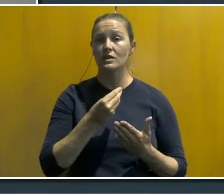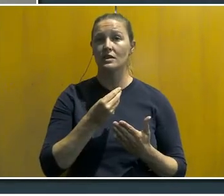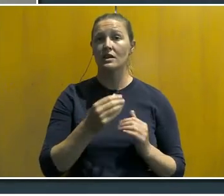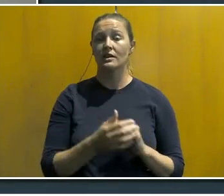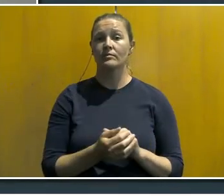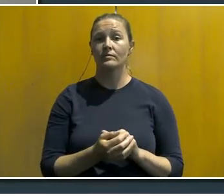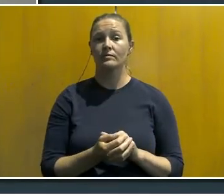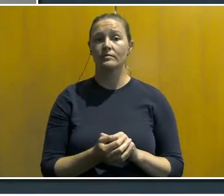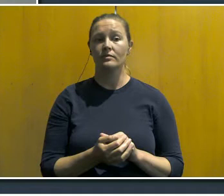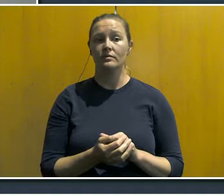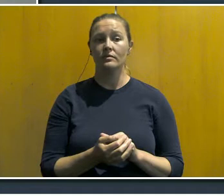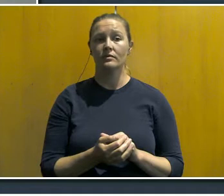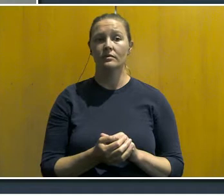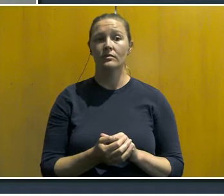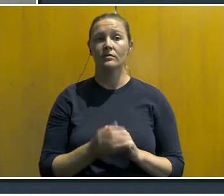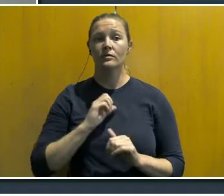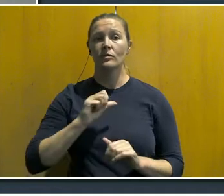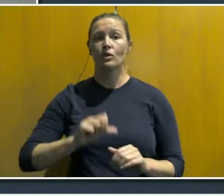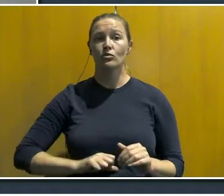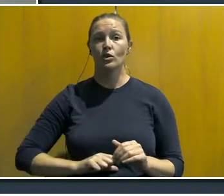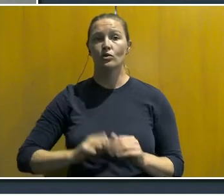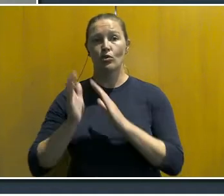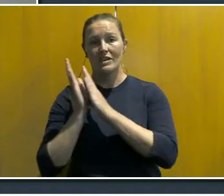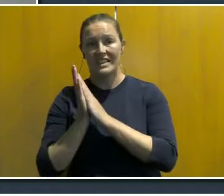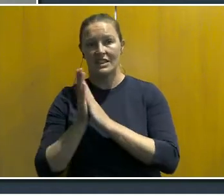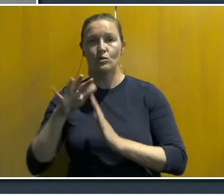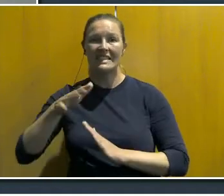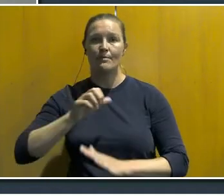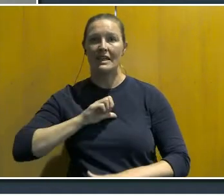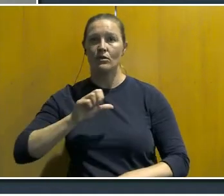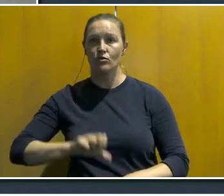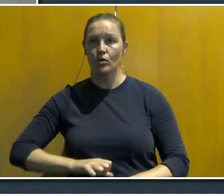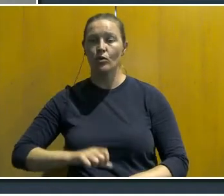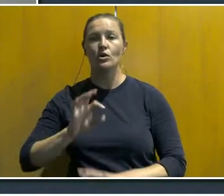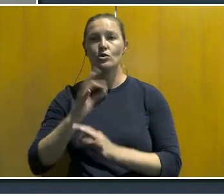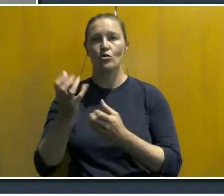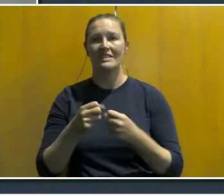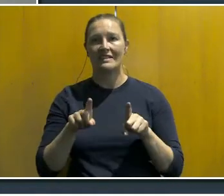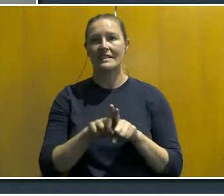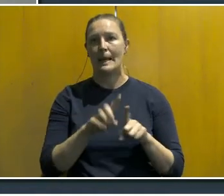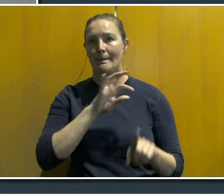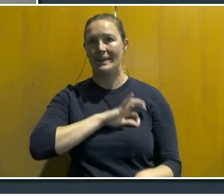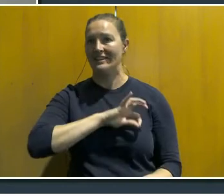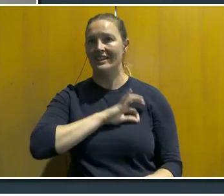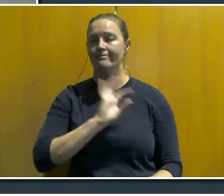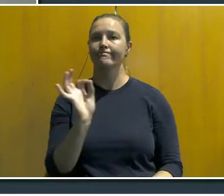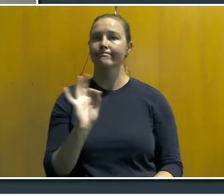services received? Rural residential, semi-rural properties do not receive the same benefit